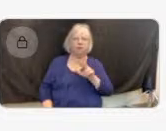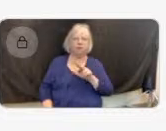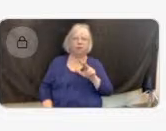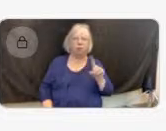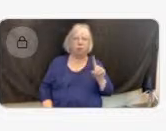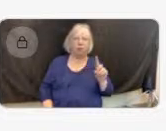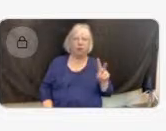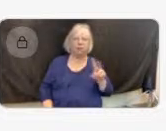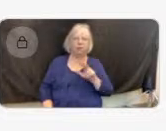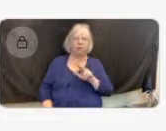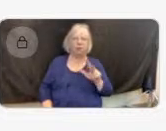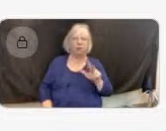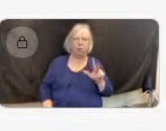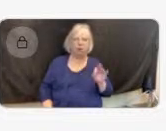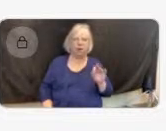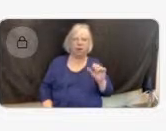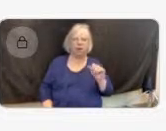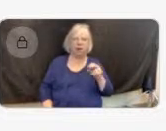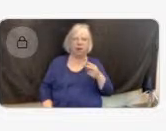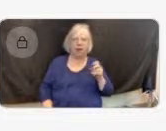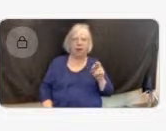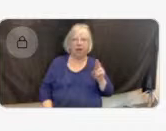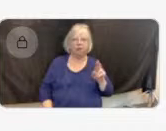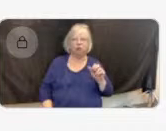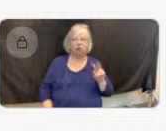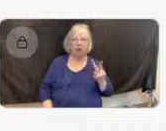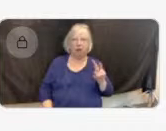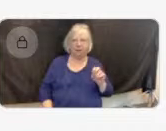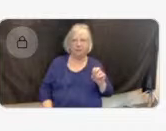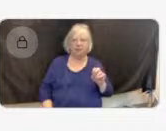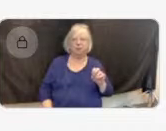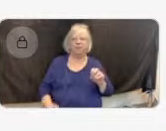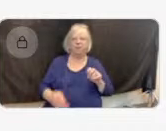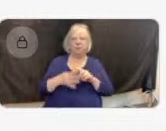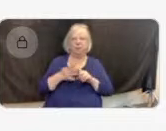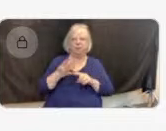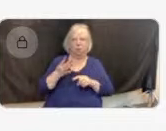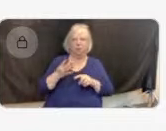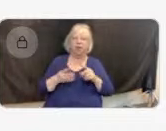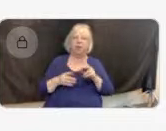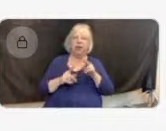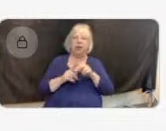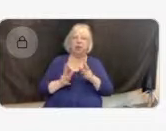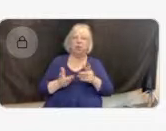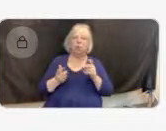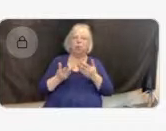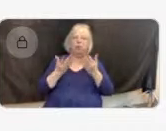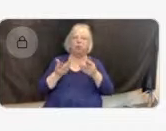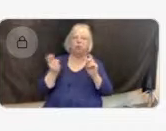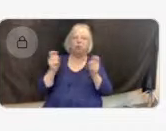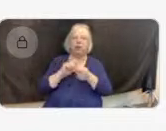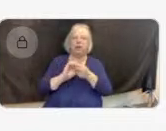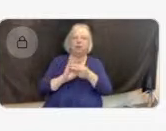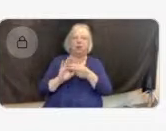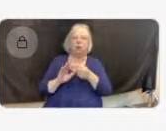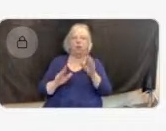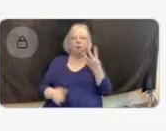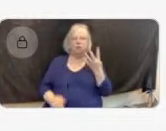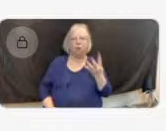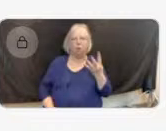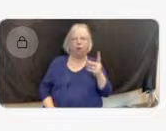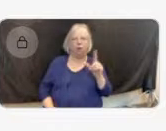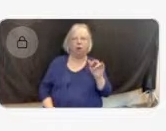and 3319 Asher Avenue. The applicant is proposing to rezone 4 lots, a total